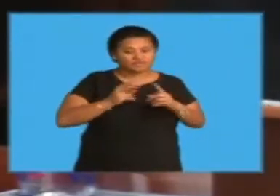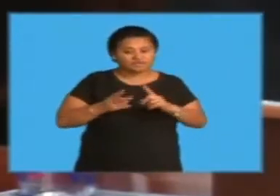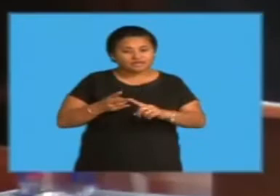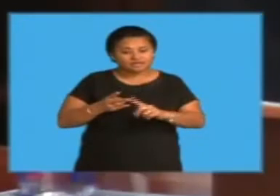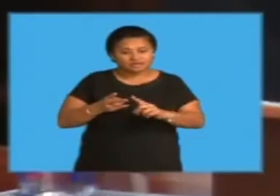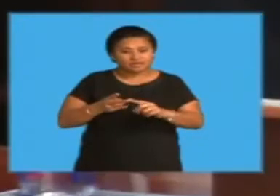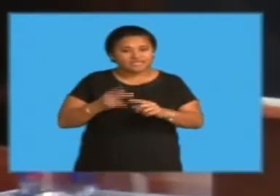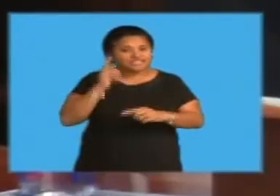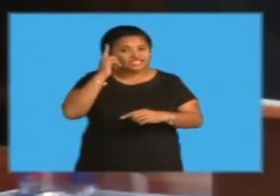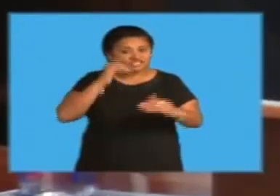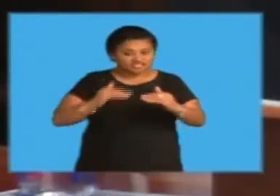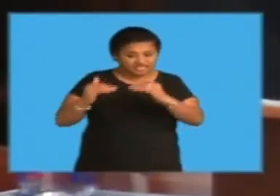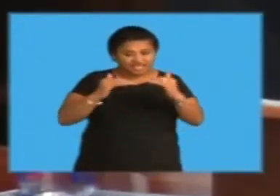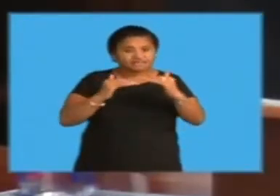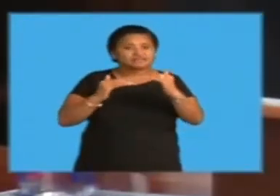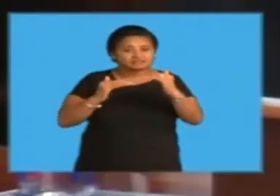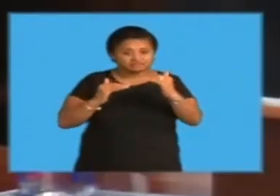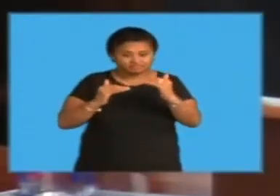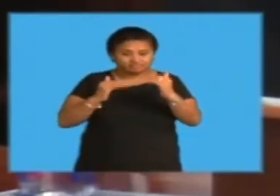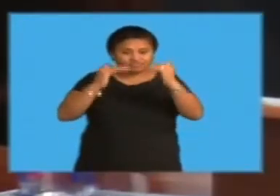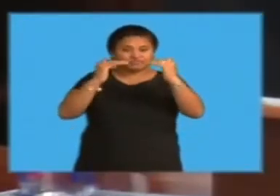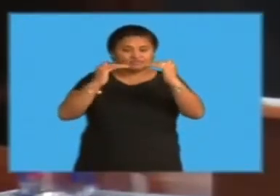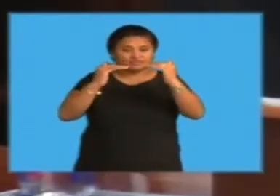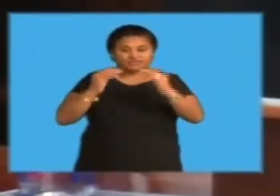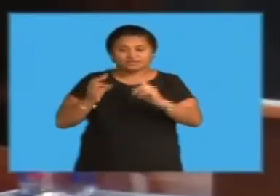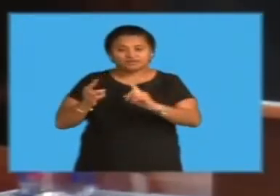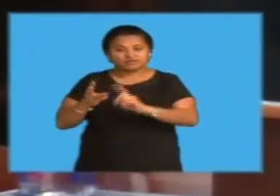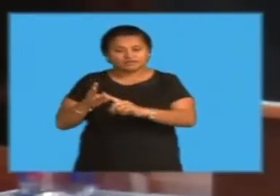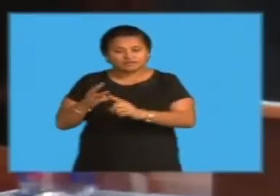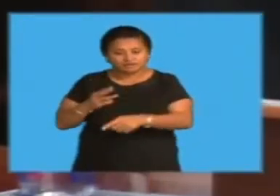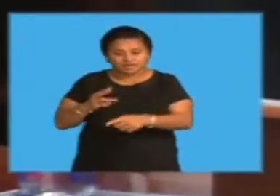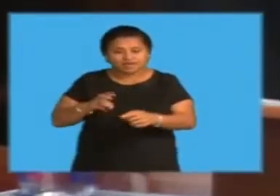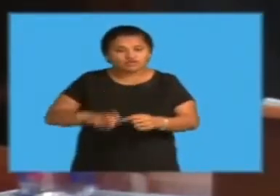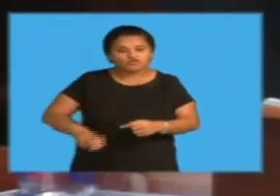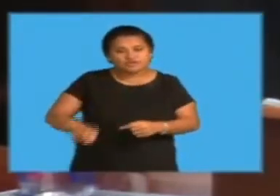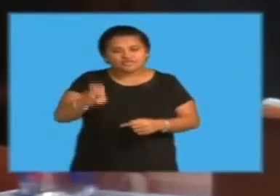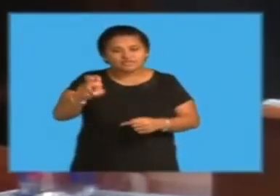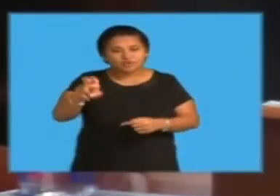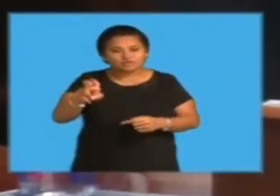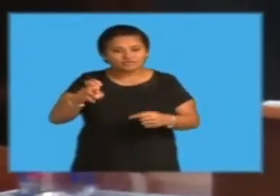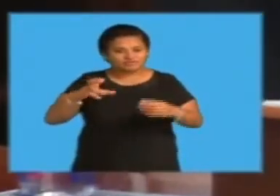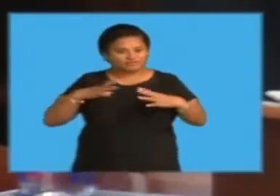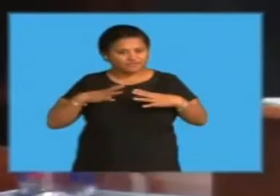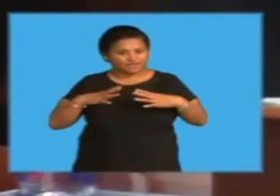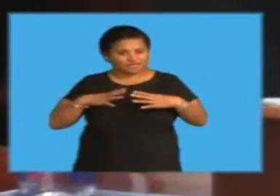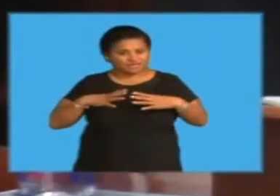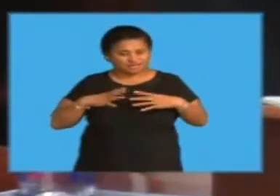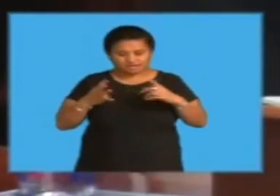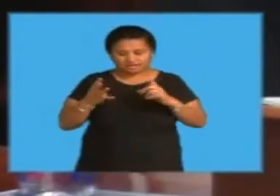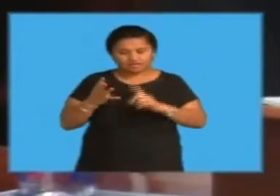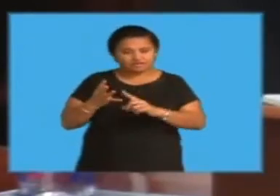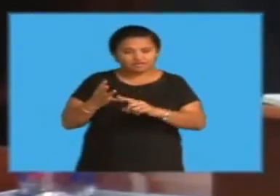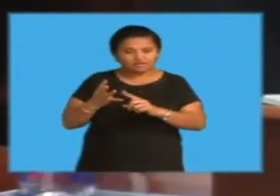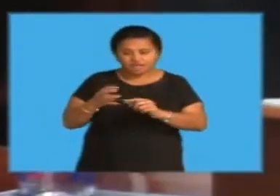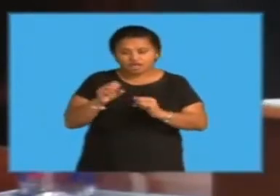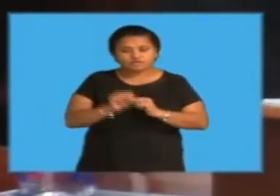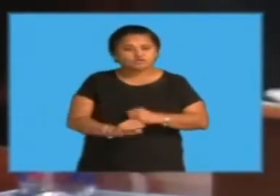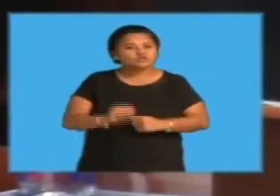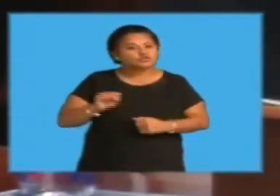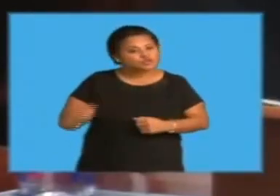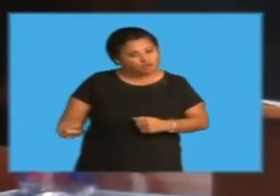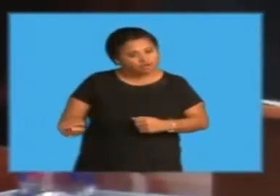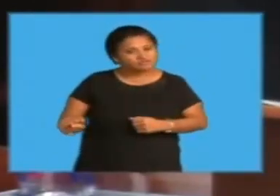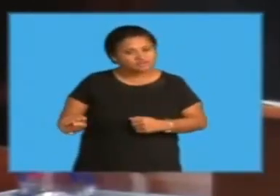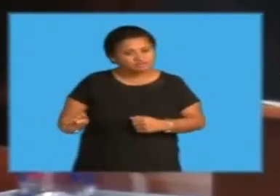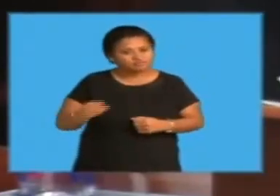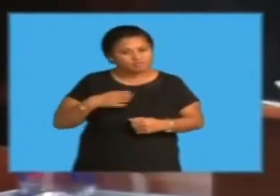who cannot get to school cannot learn, by providing more tertiary scholarships and the loan scheme with greater flexibility and